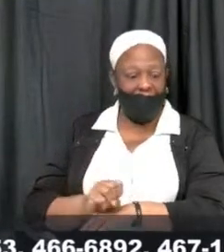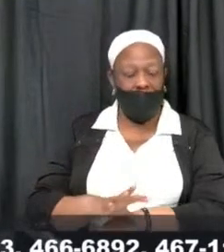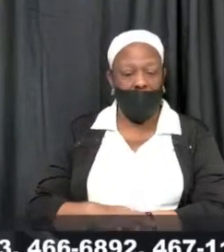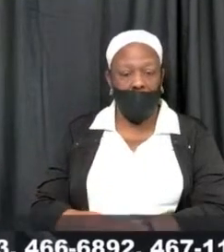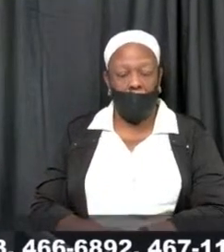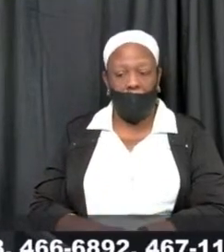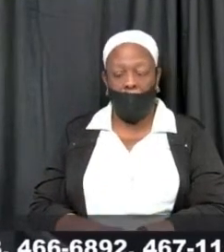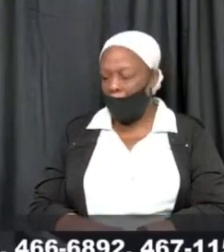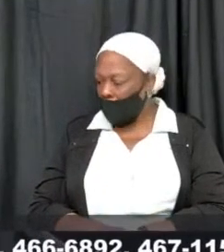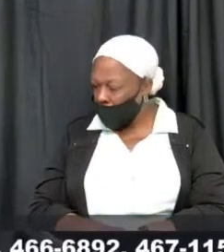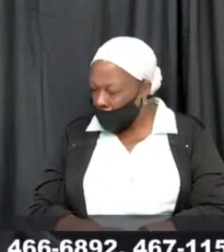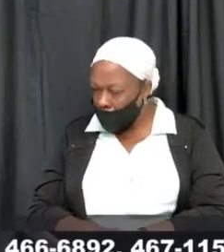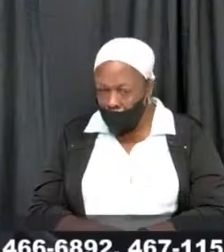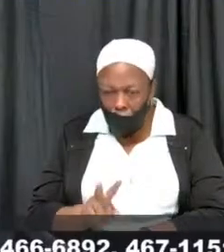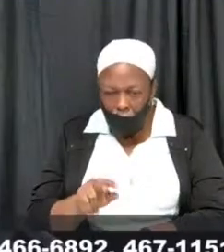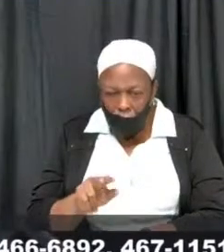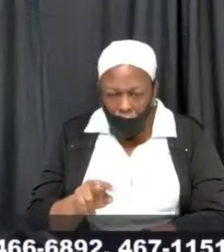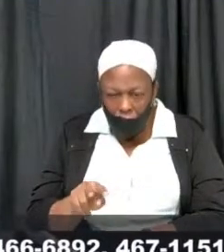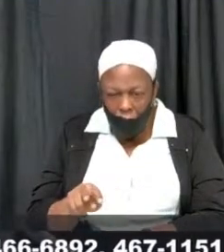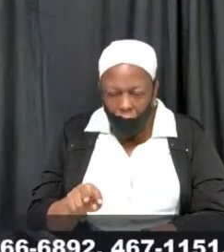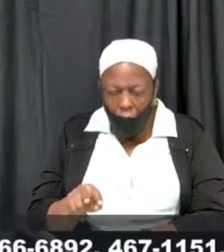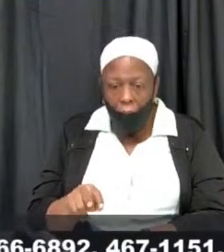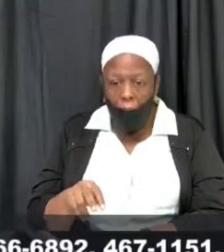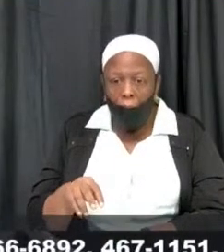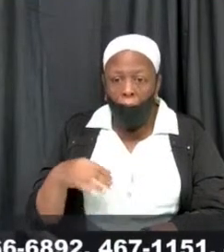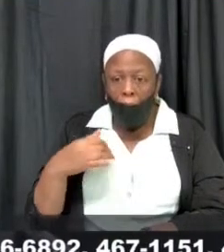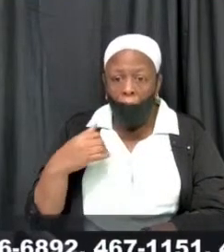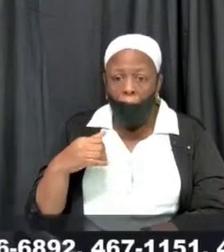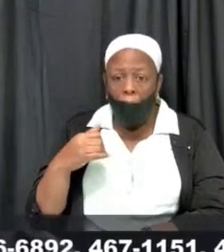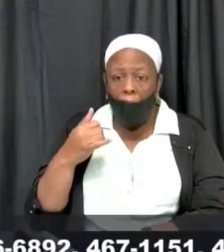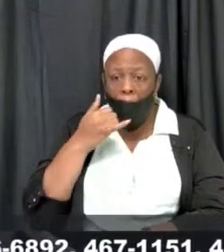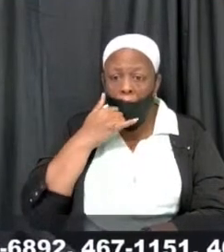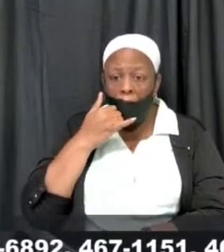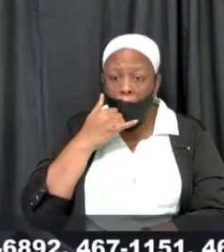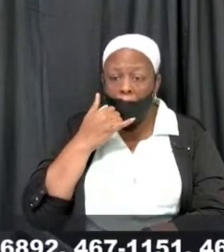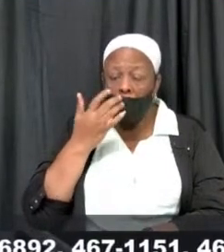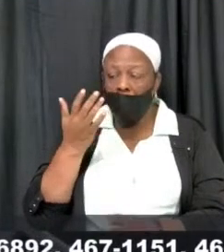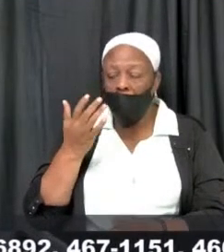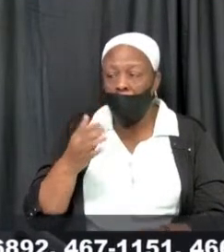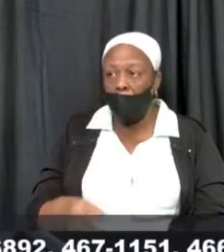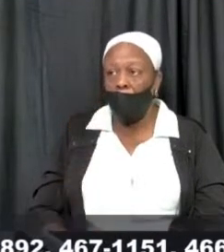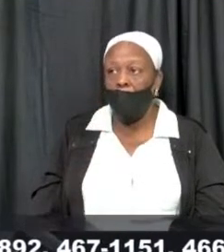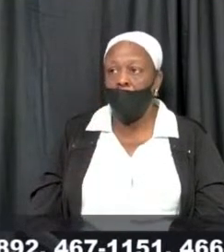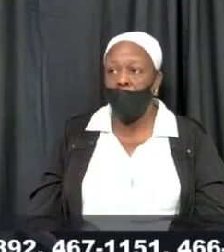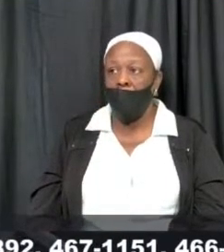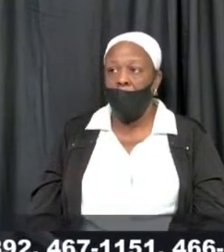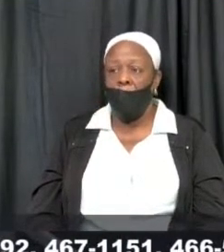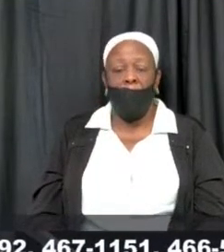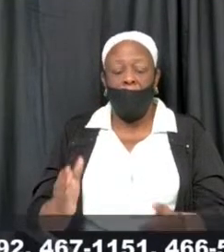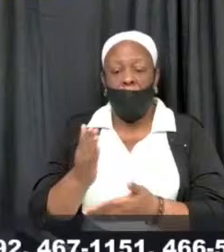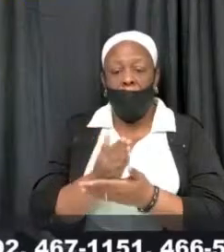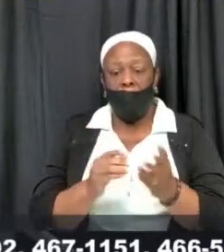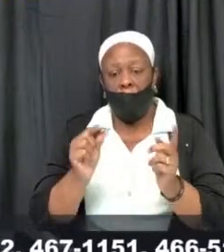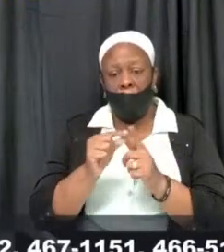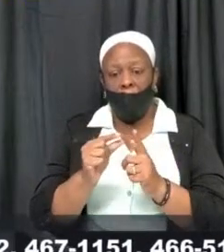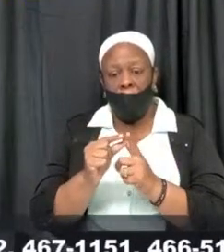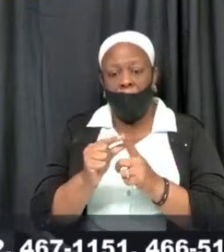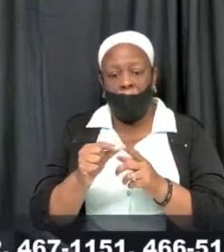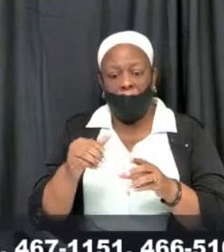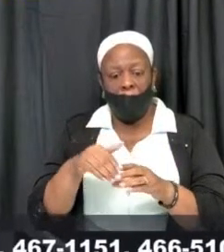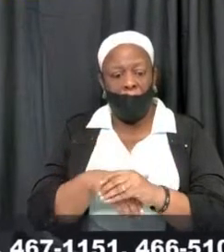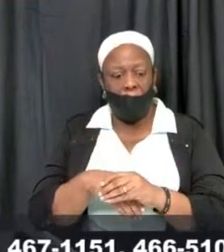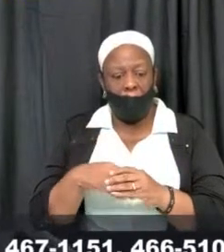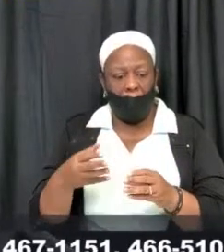as judgment of the tribunal in the matter of genocidal technologies, pandemic on